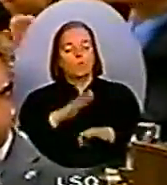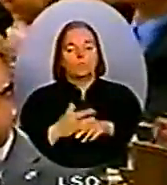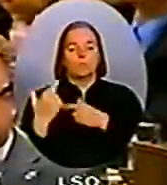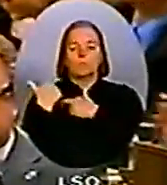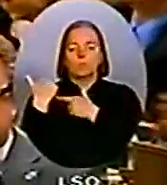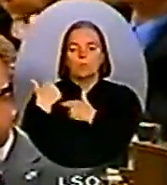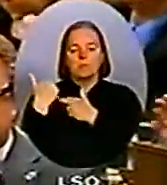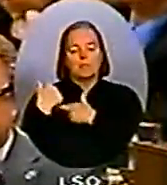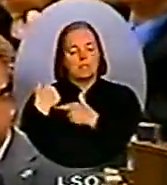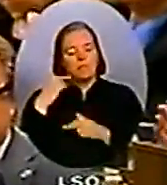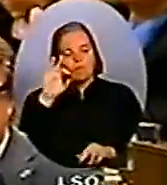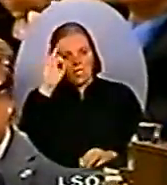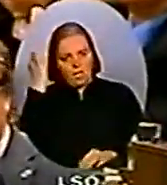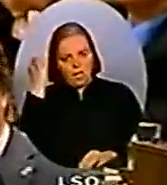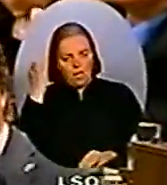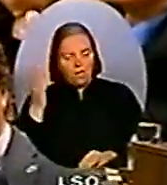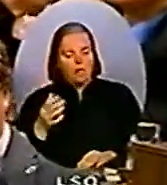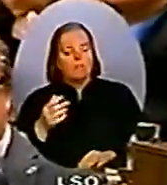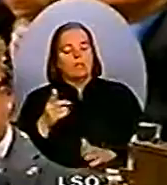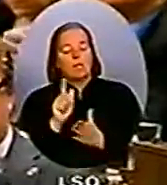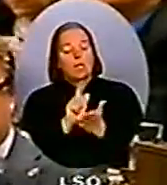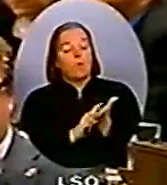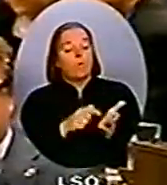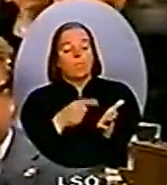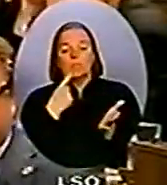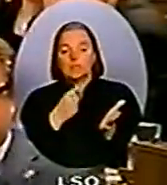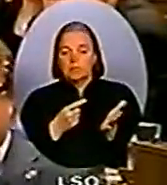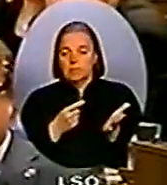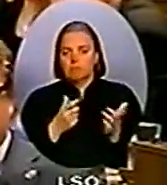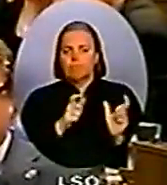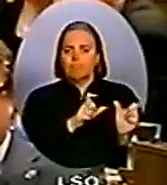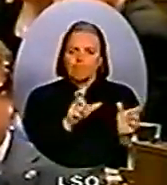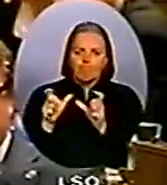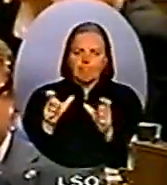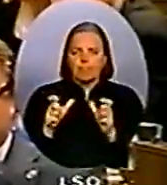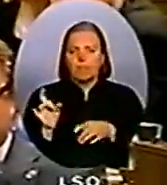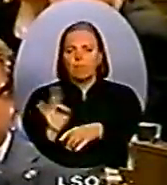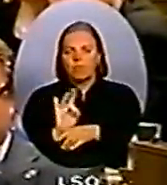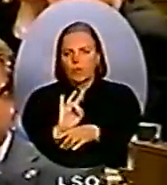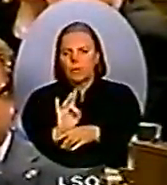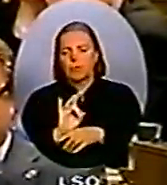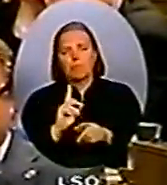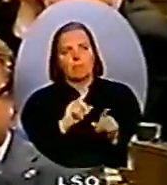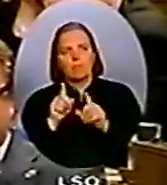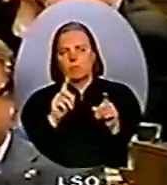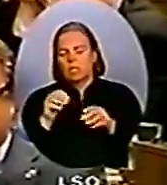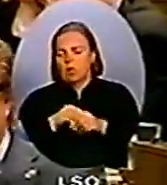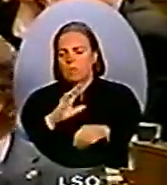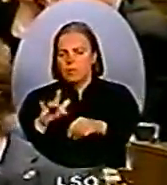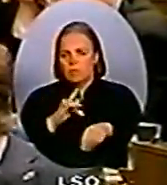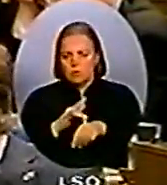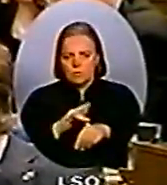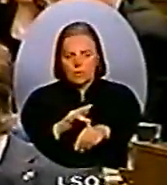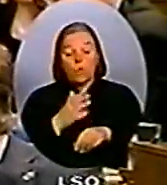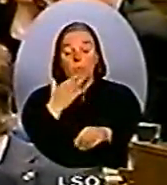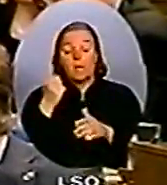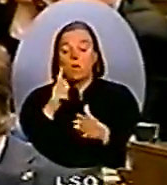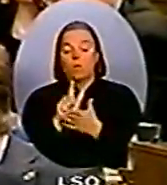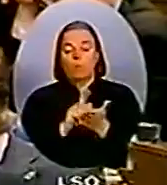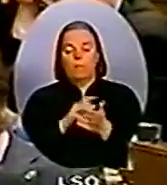anti-corruption legislation in the world today. We have made great strides, of course, in delivering more information